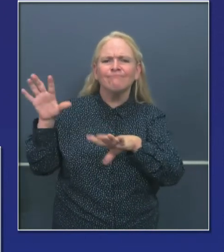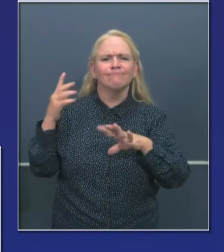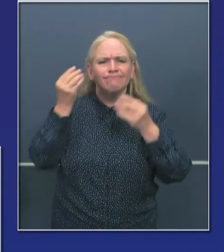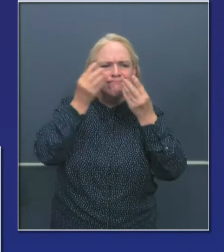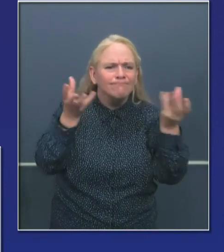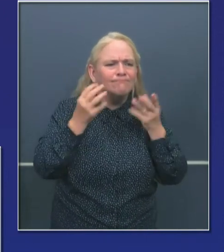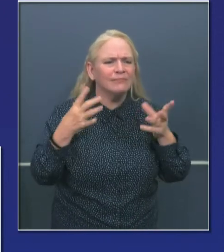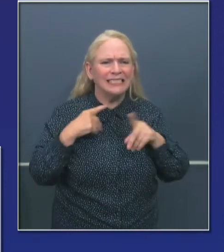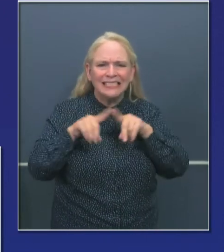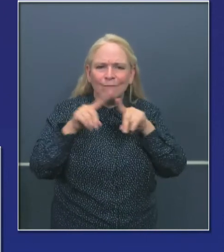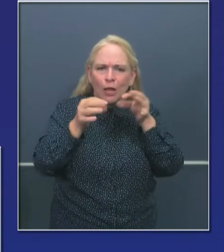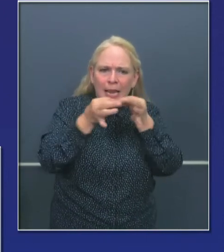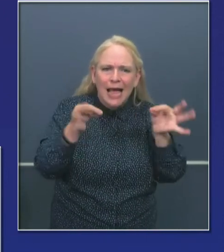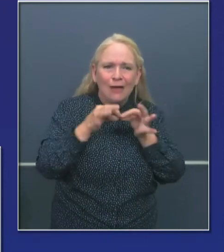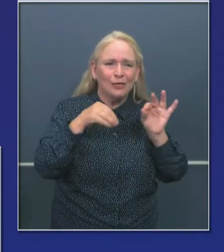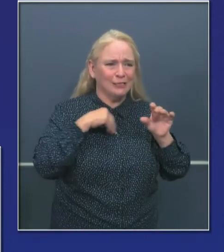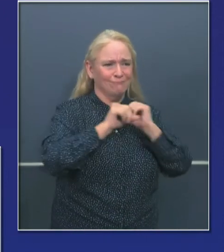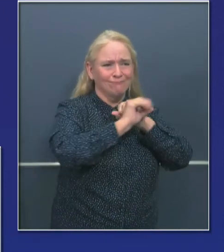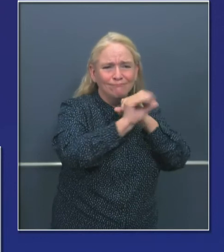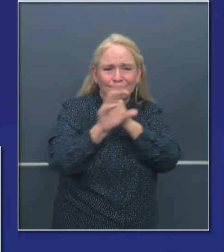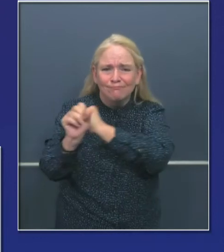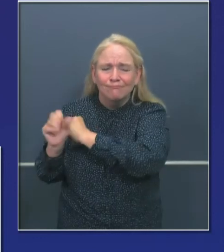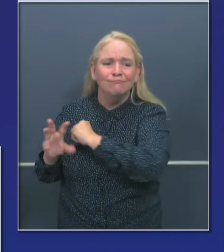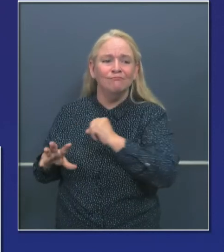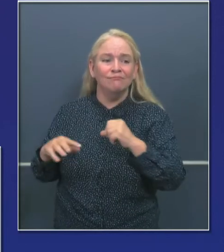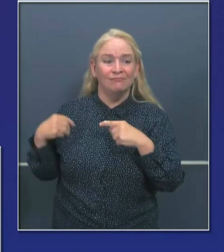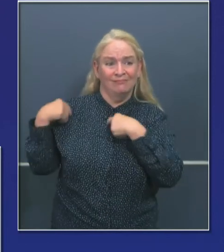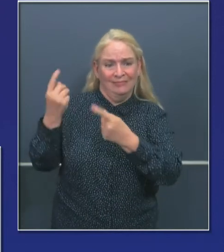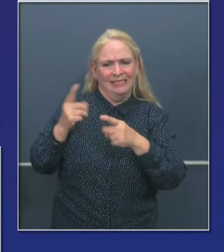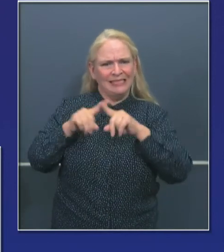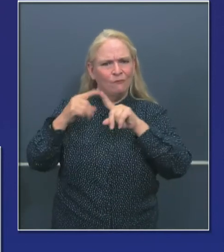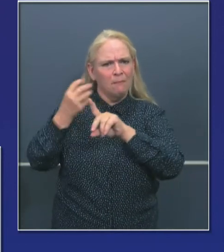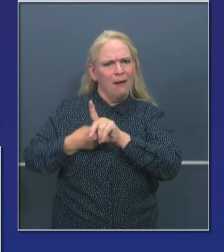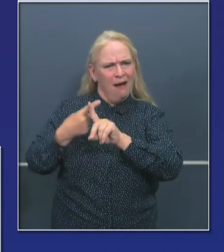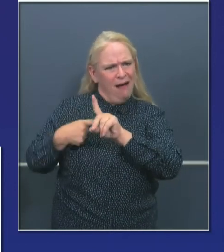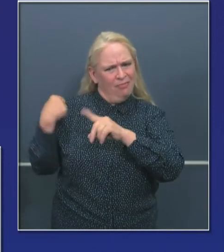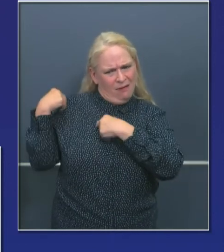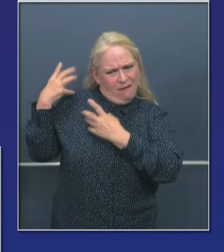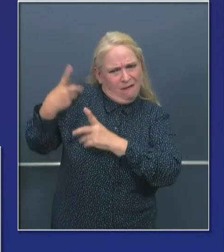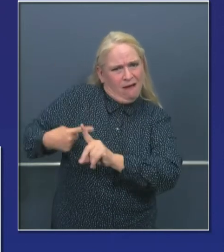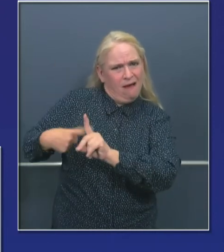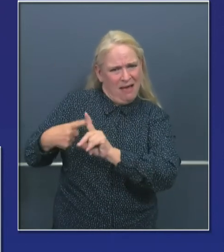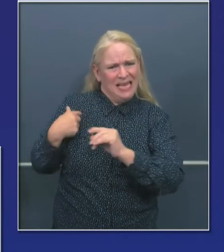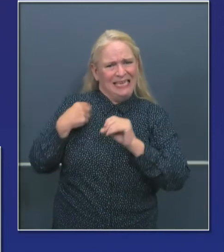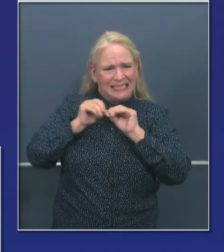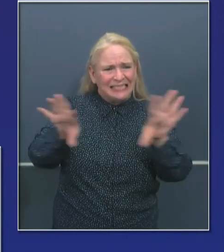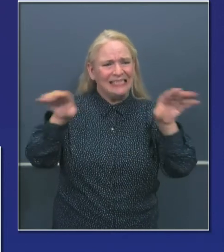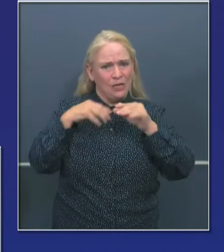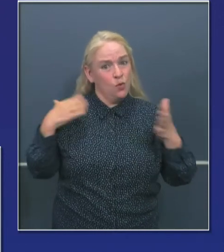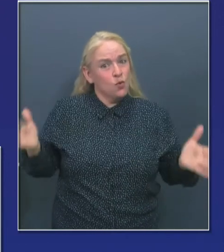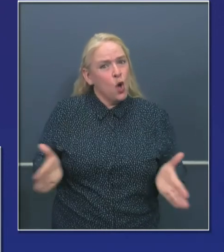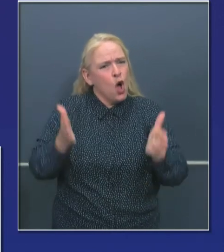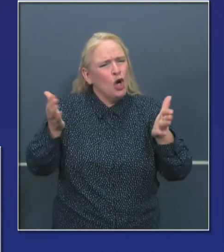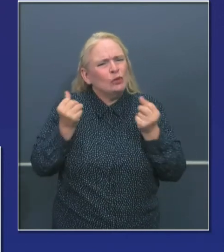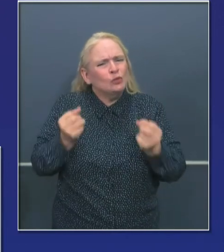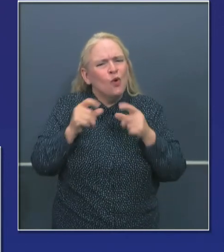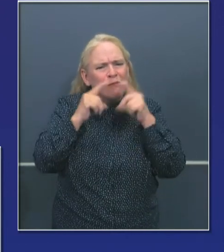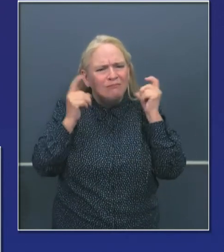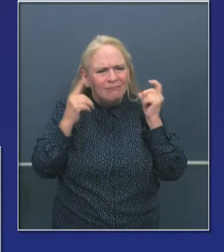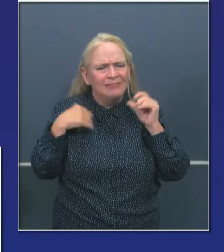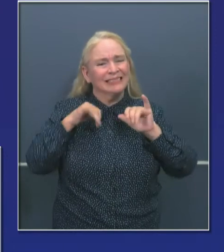languages all throughout the last number of months, encouraging you back when we had the stay-at-home order more formally